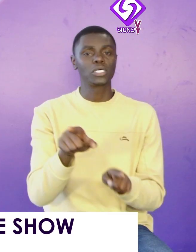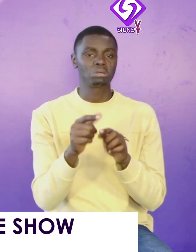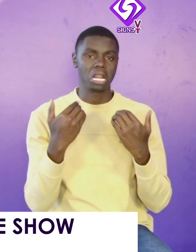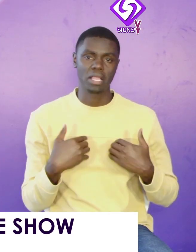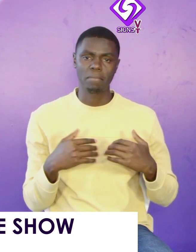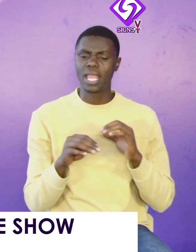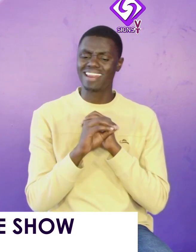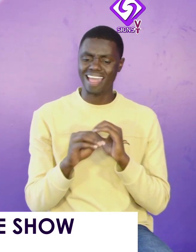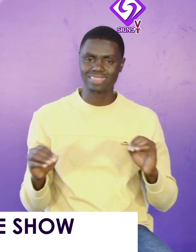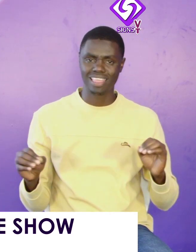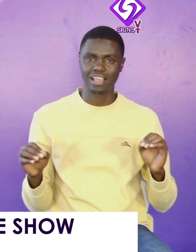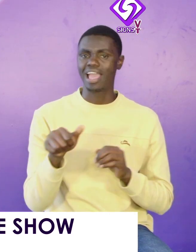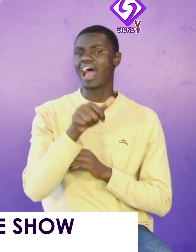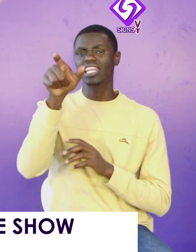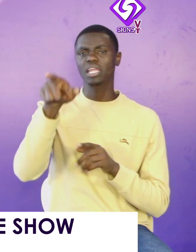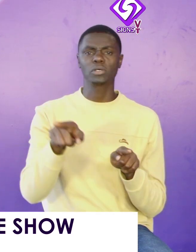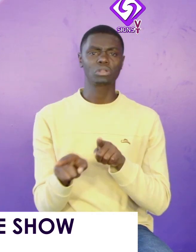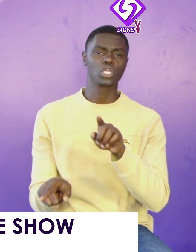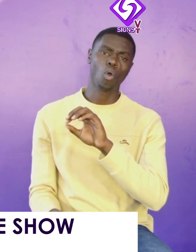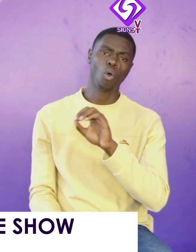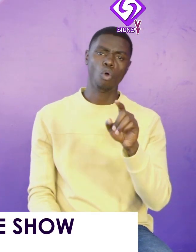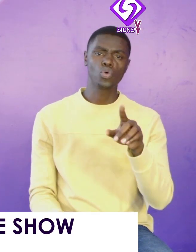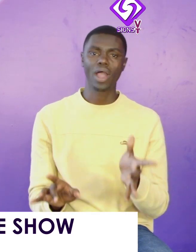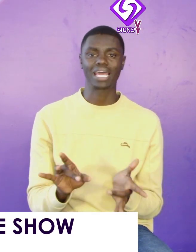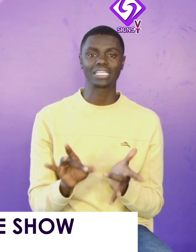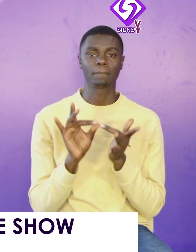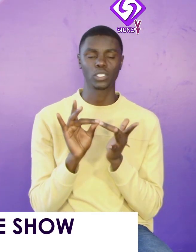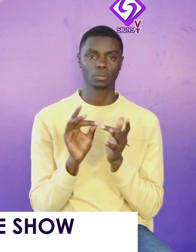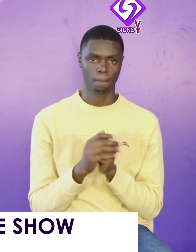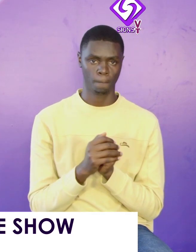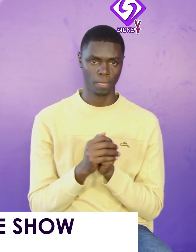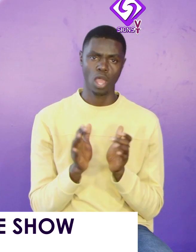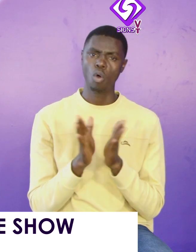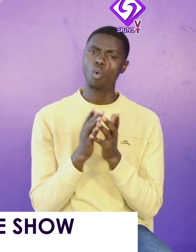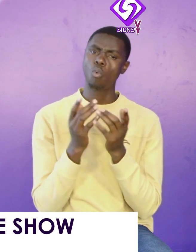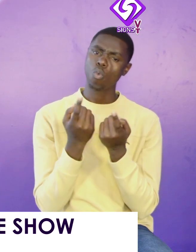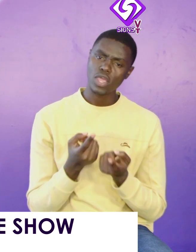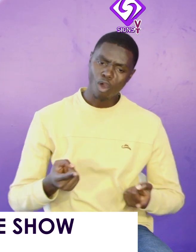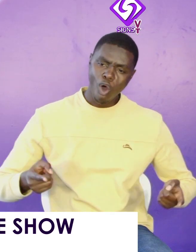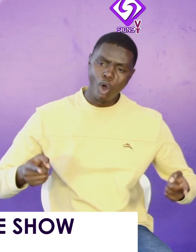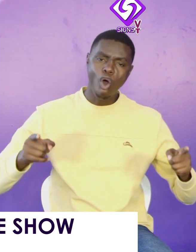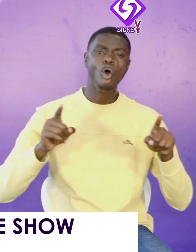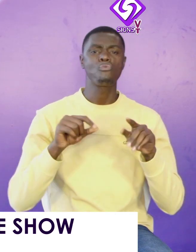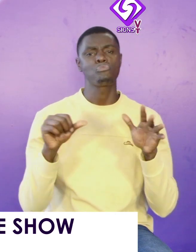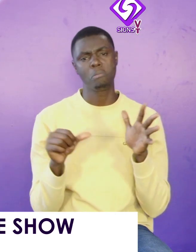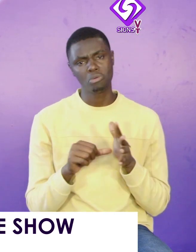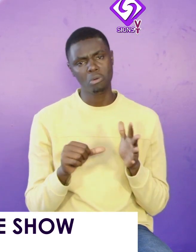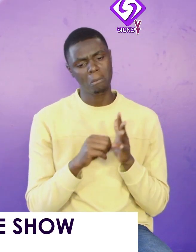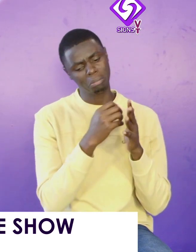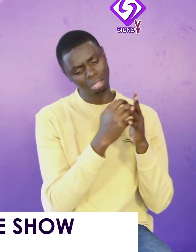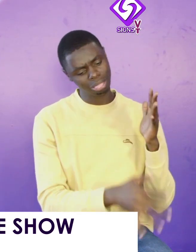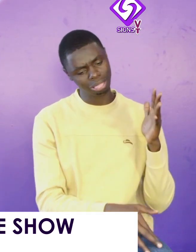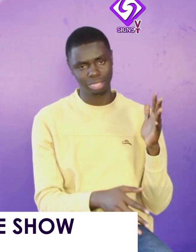nobody else like you. You're special. With all your inconsistencies. Can you believe